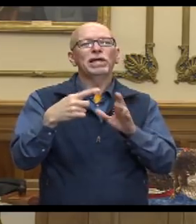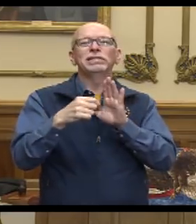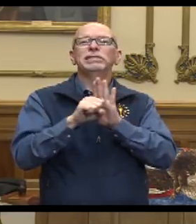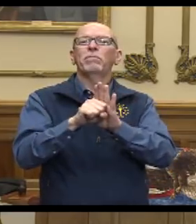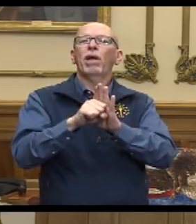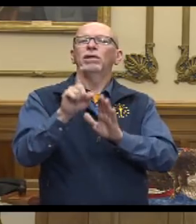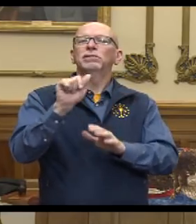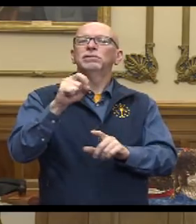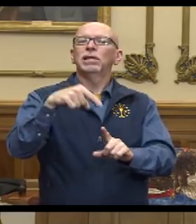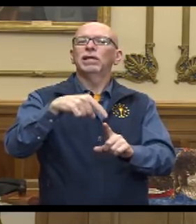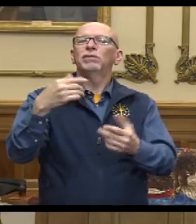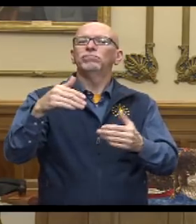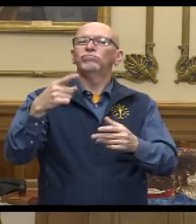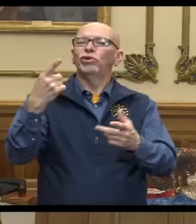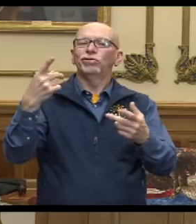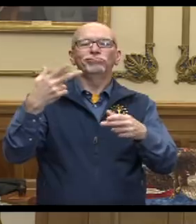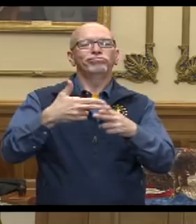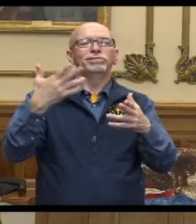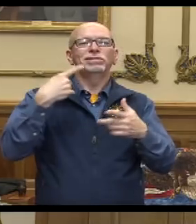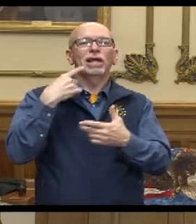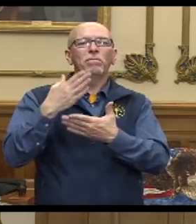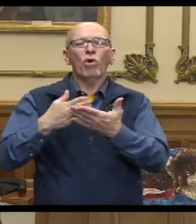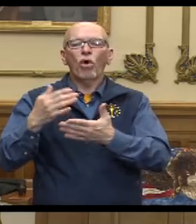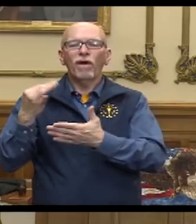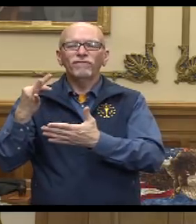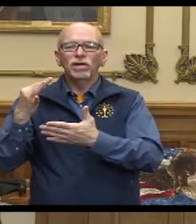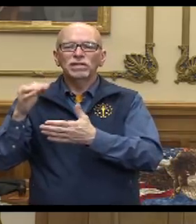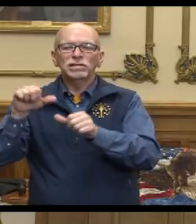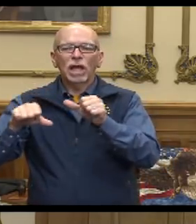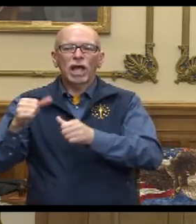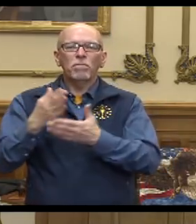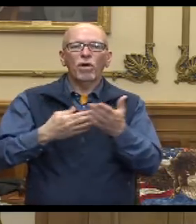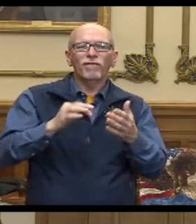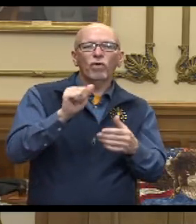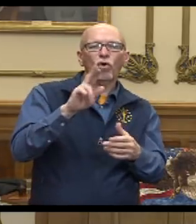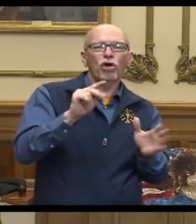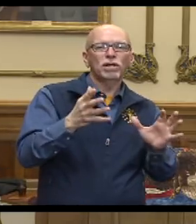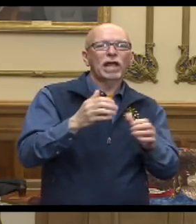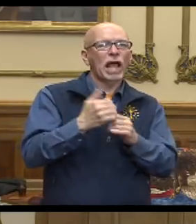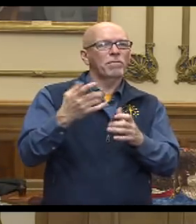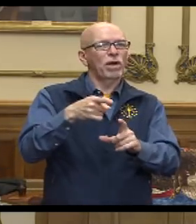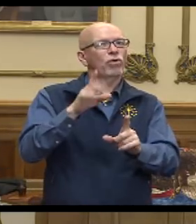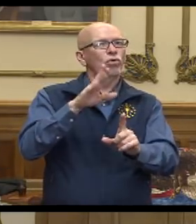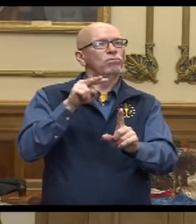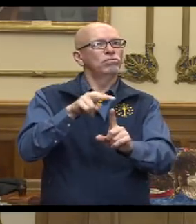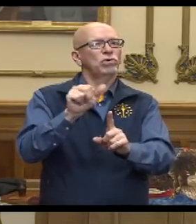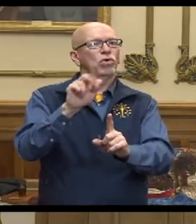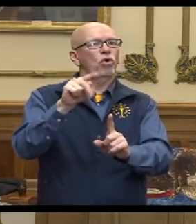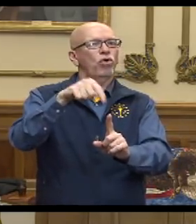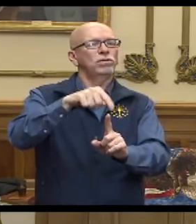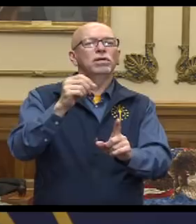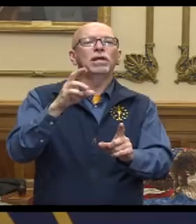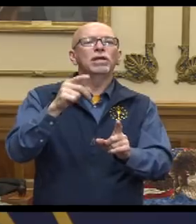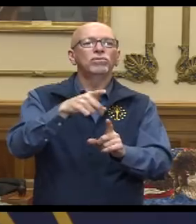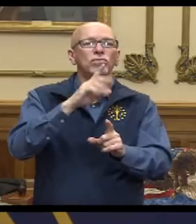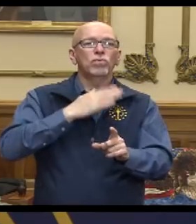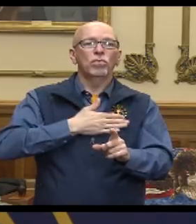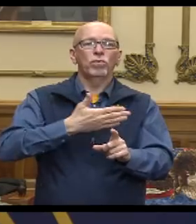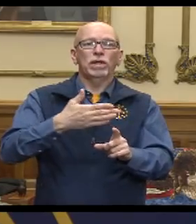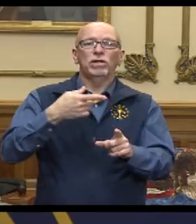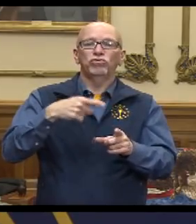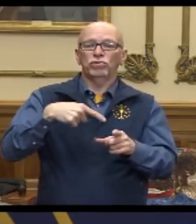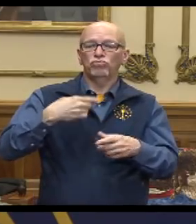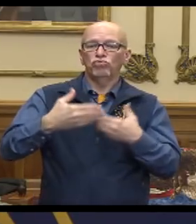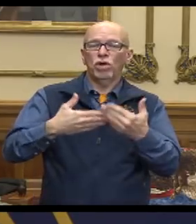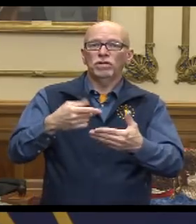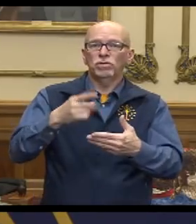mentioned that this is part art and part science. How much of that date is the art? And would you be willing at any point during this process